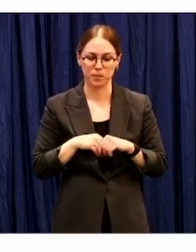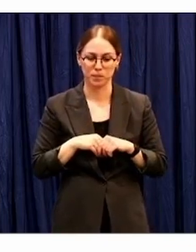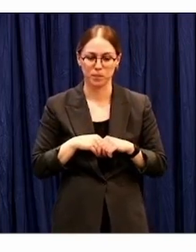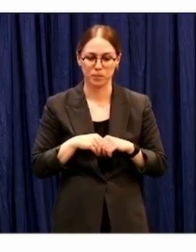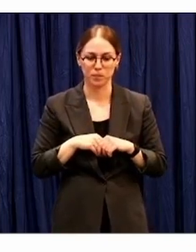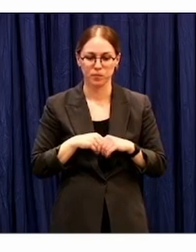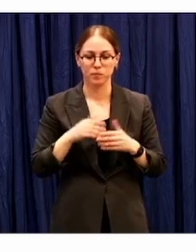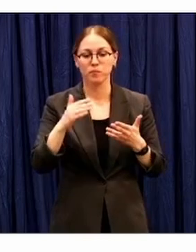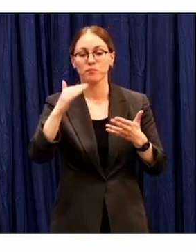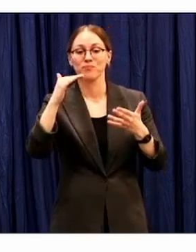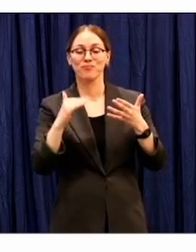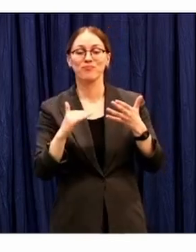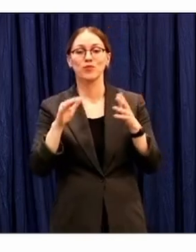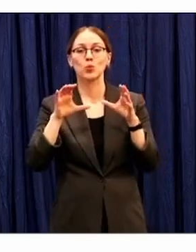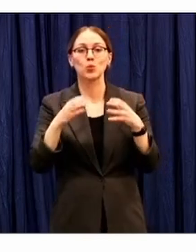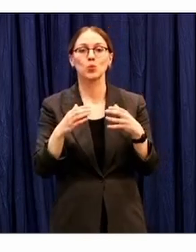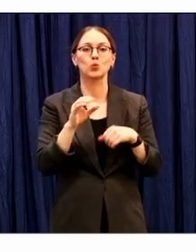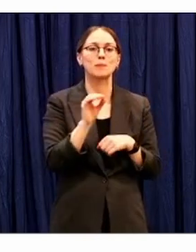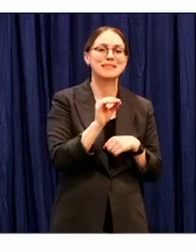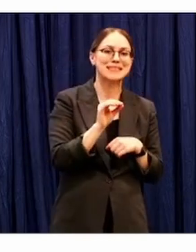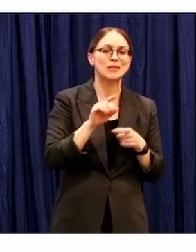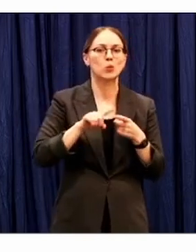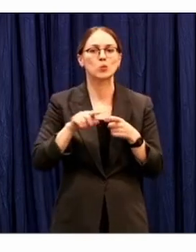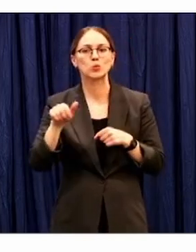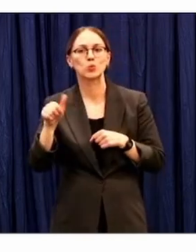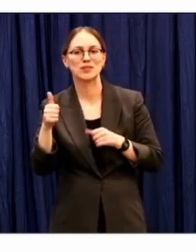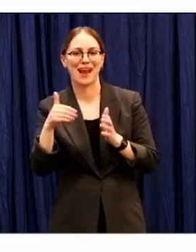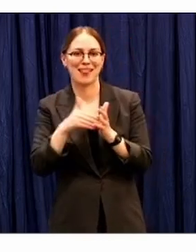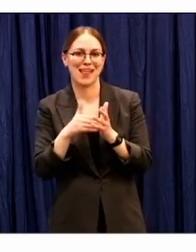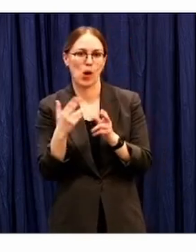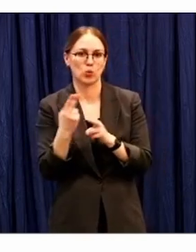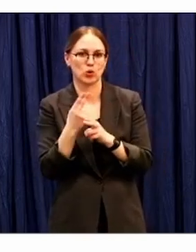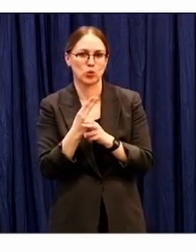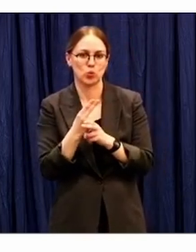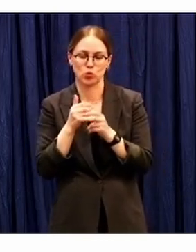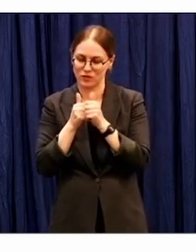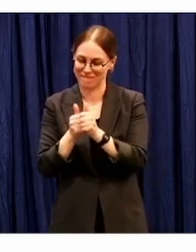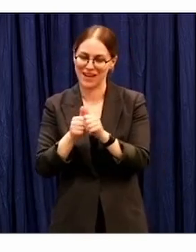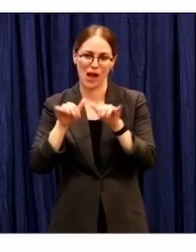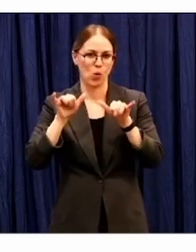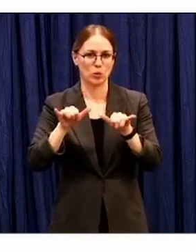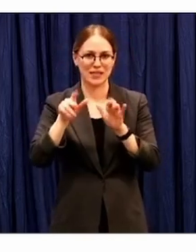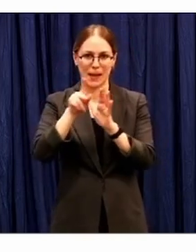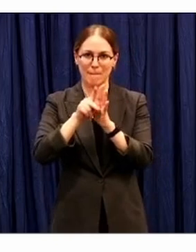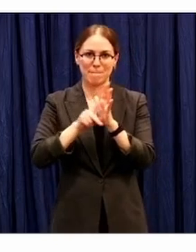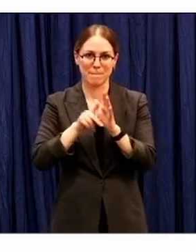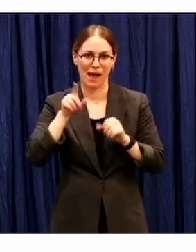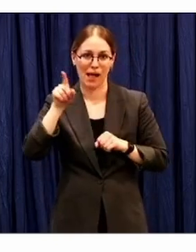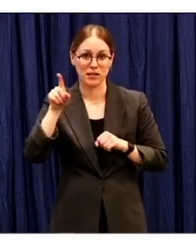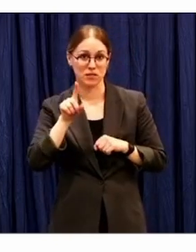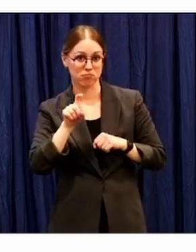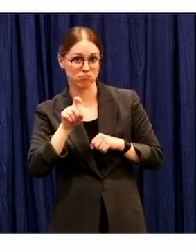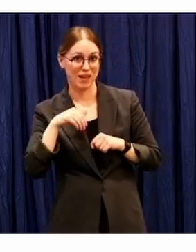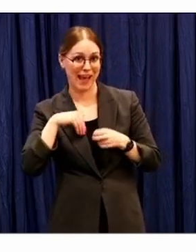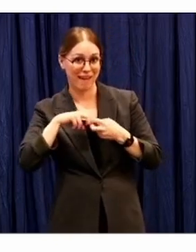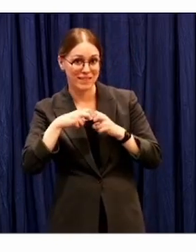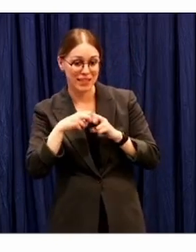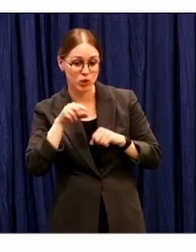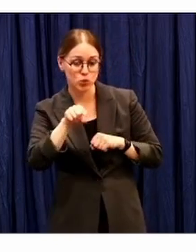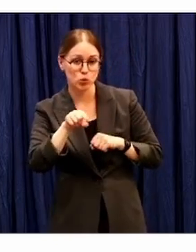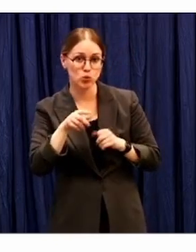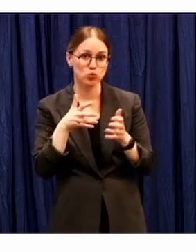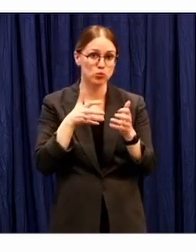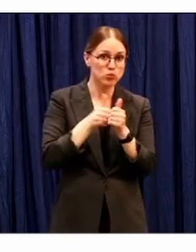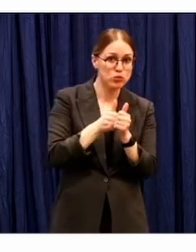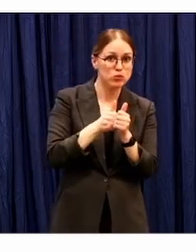was 0 to 10,000 users with that same WCAG review status of either issues found in the last review or not